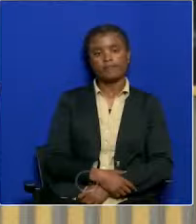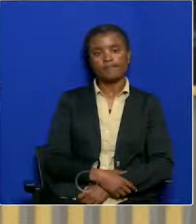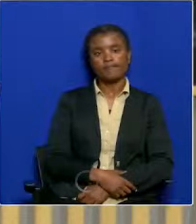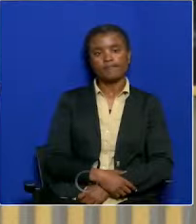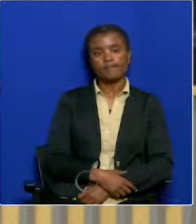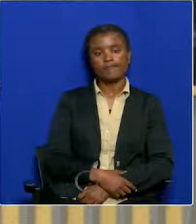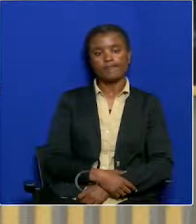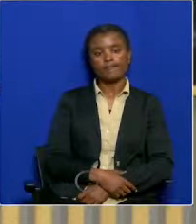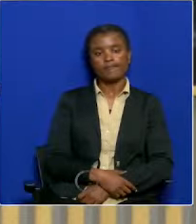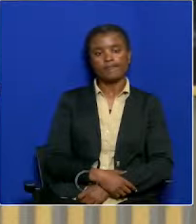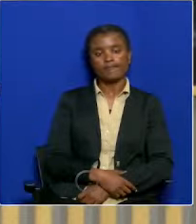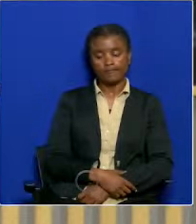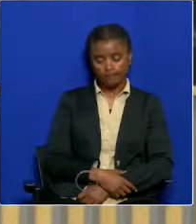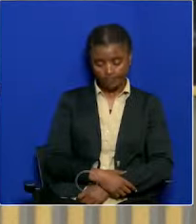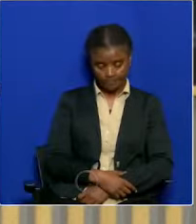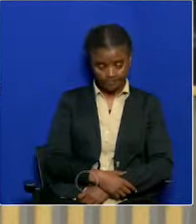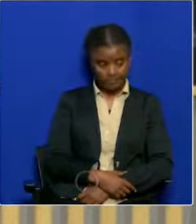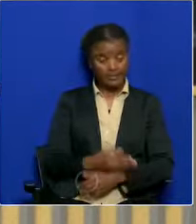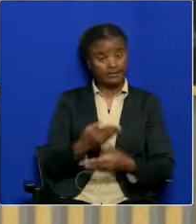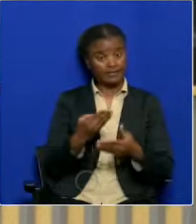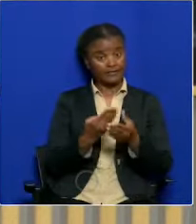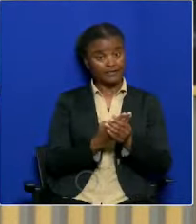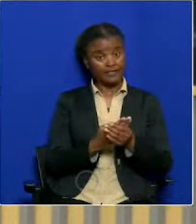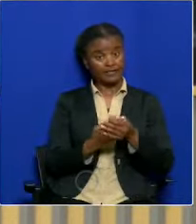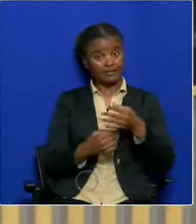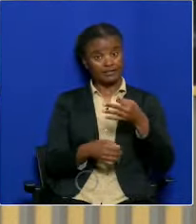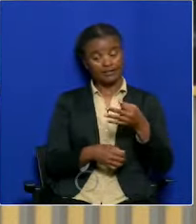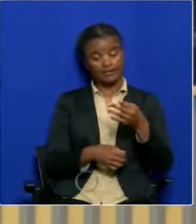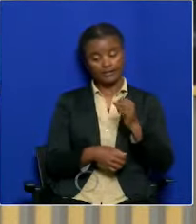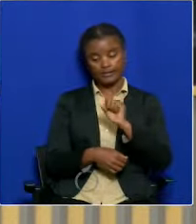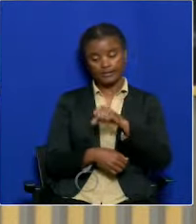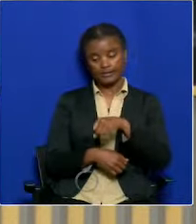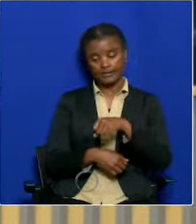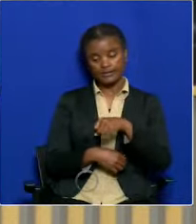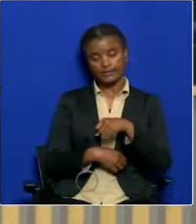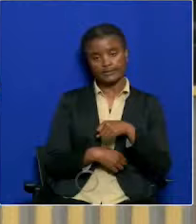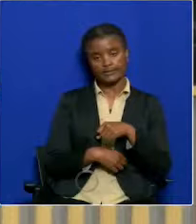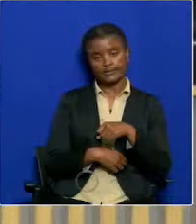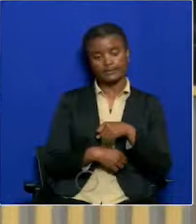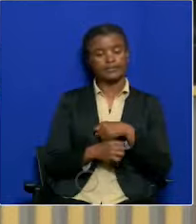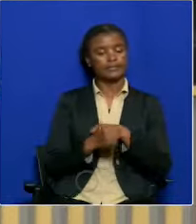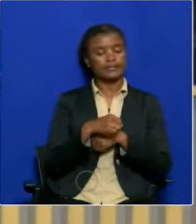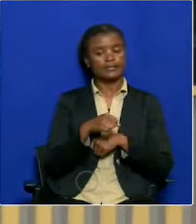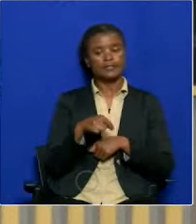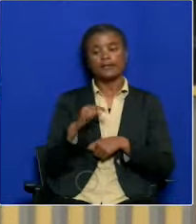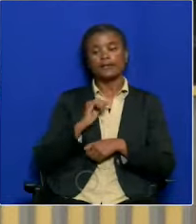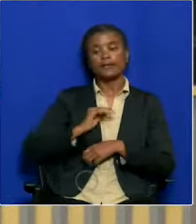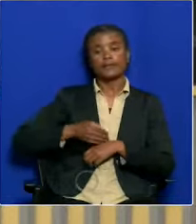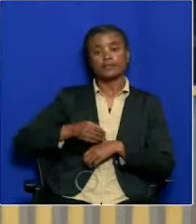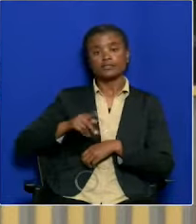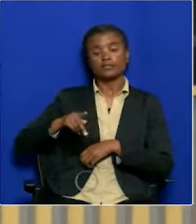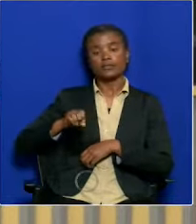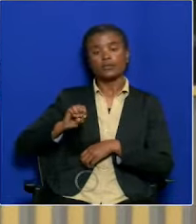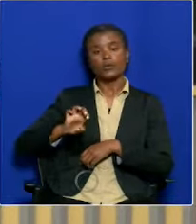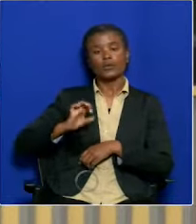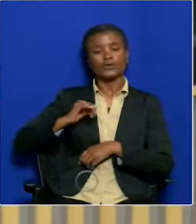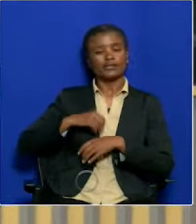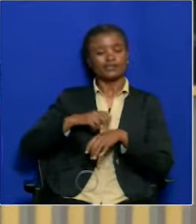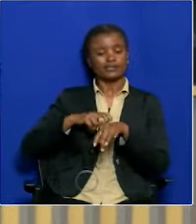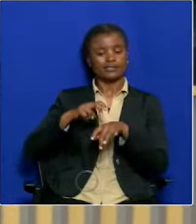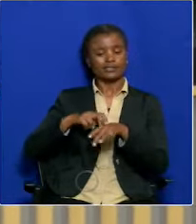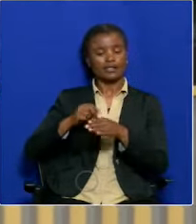File 3. Yes. Ms. Poe, I'm going to need your assistance with file 3, page